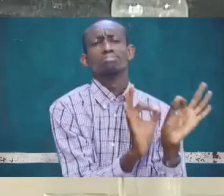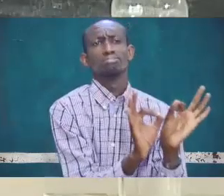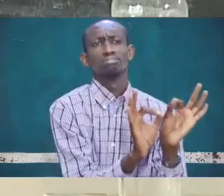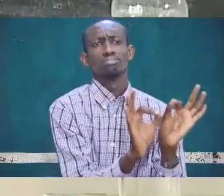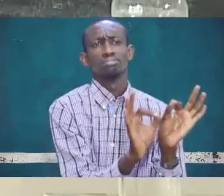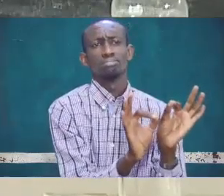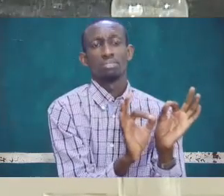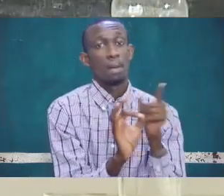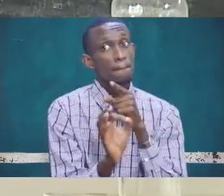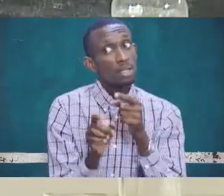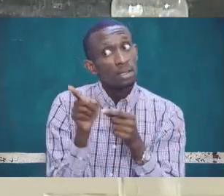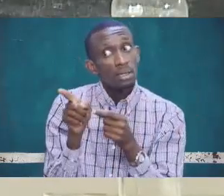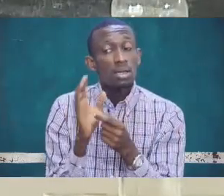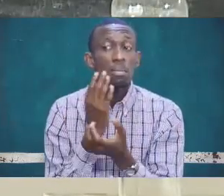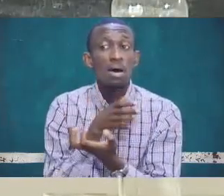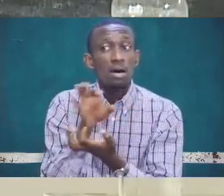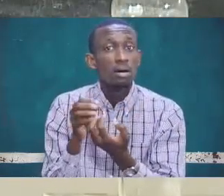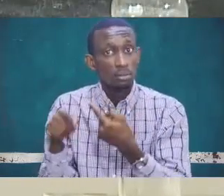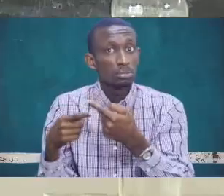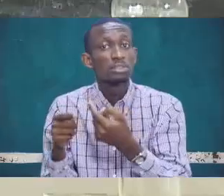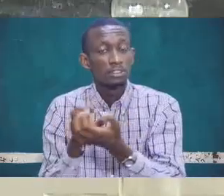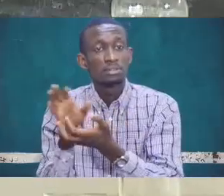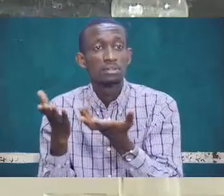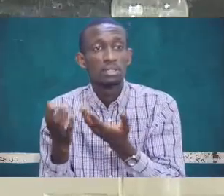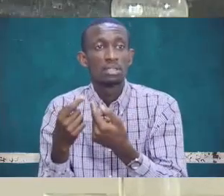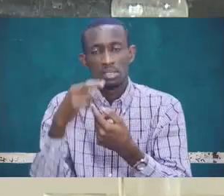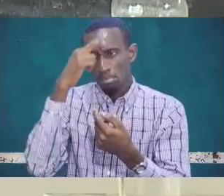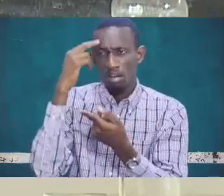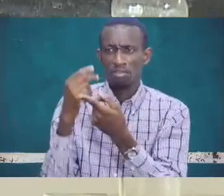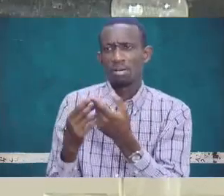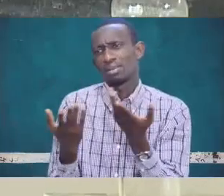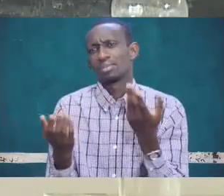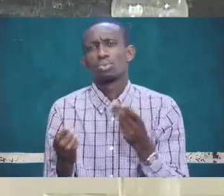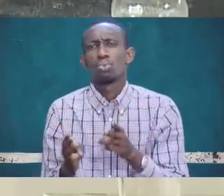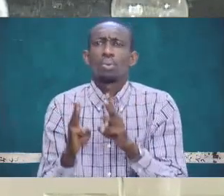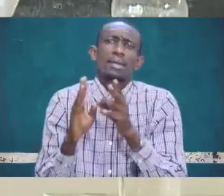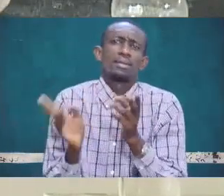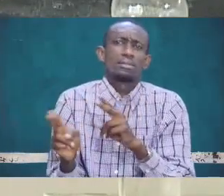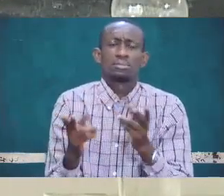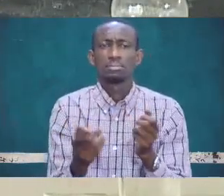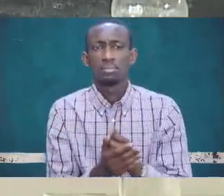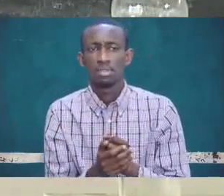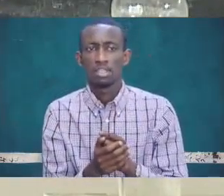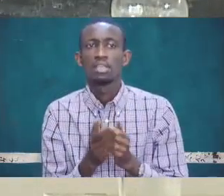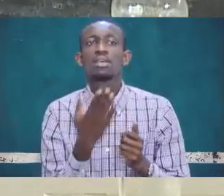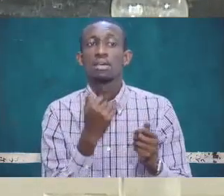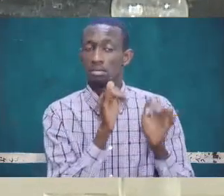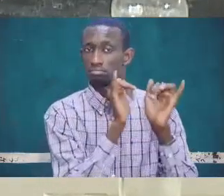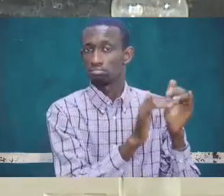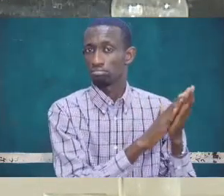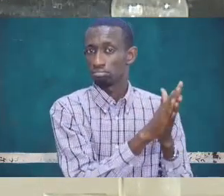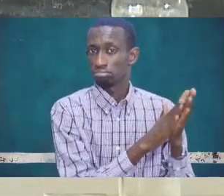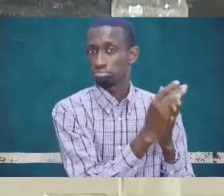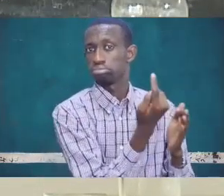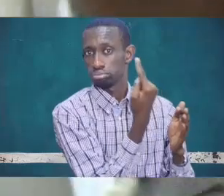completely separated it because I'm using an improvised method, I don't want any water to come into my oil. So that